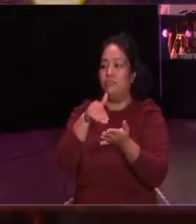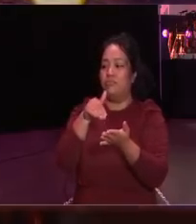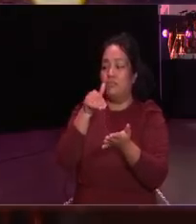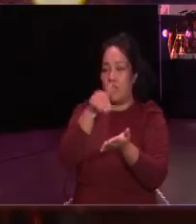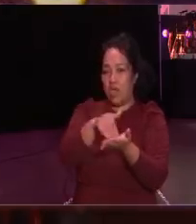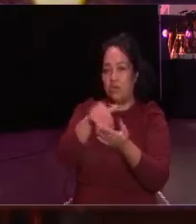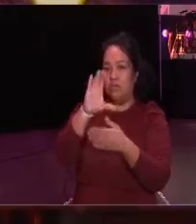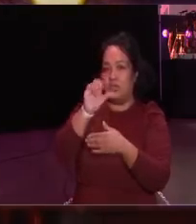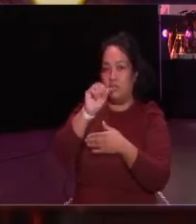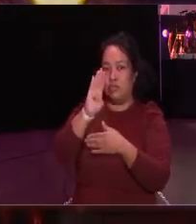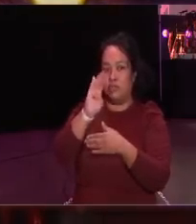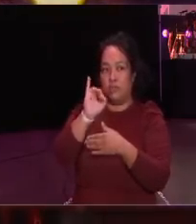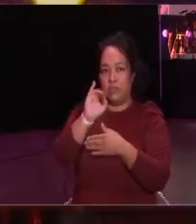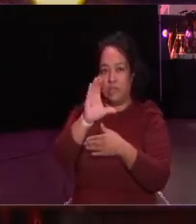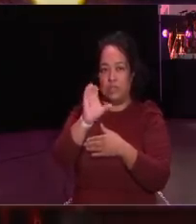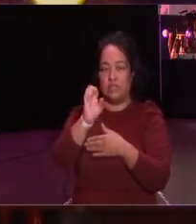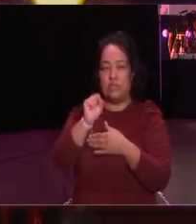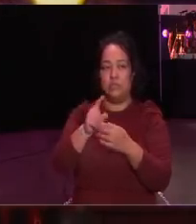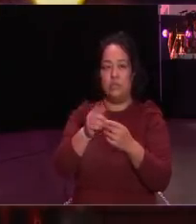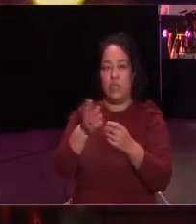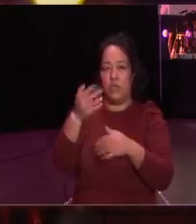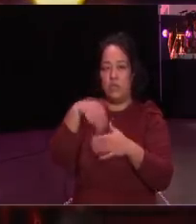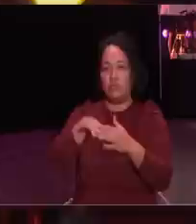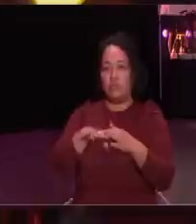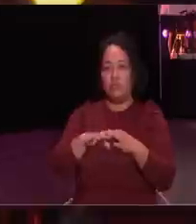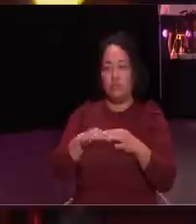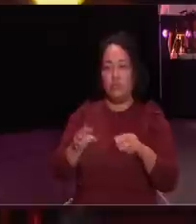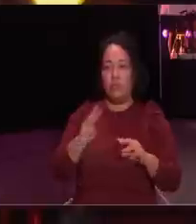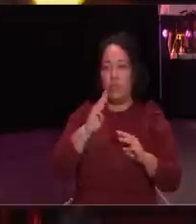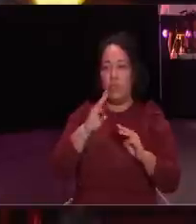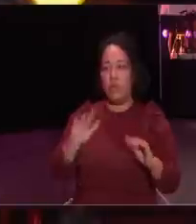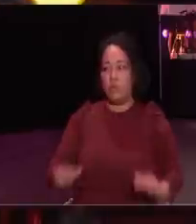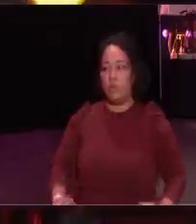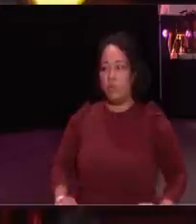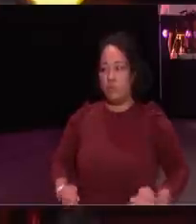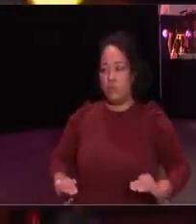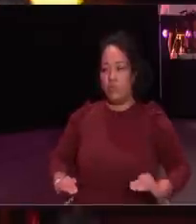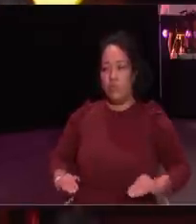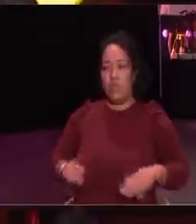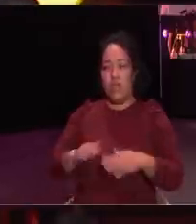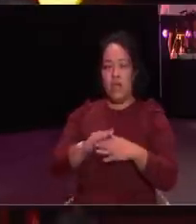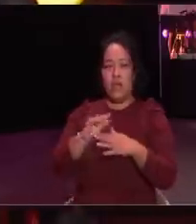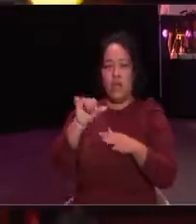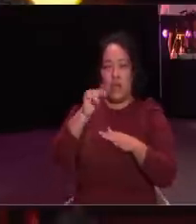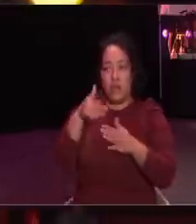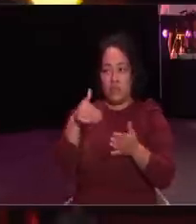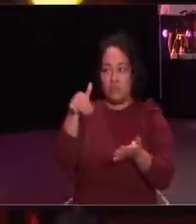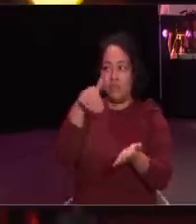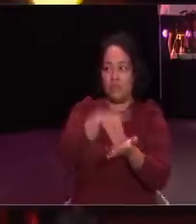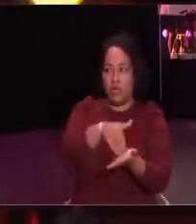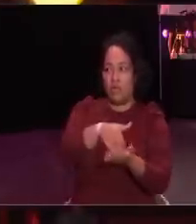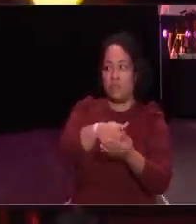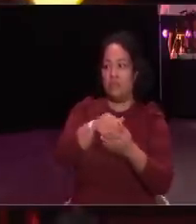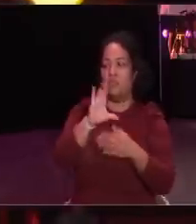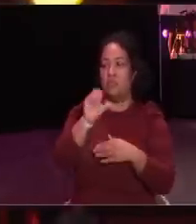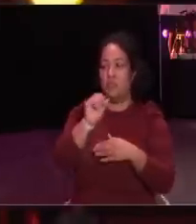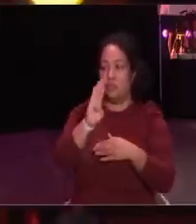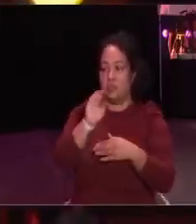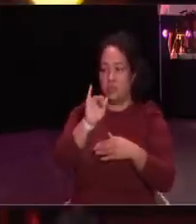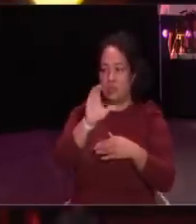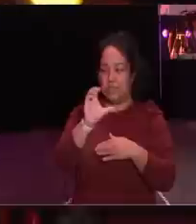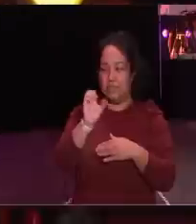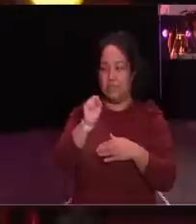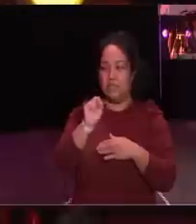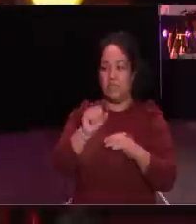por las aguas hasta la cintura. And I went through the waters up to my waist. Después me dio otro 1,000 codos. And then another 1,000 cubits. Y el río ya no se